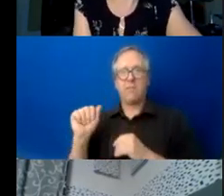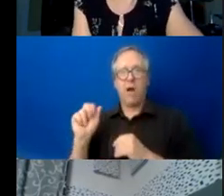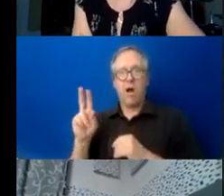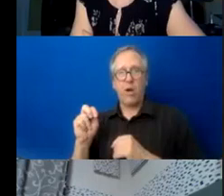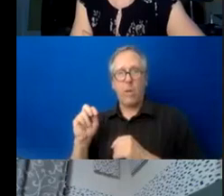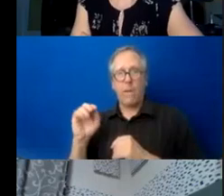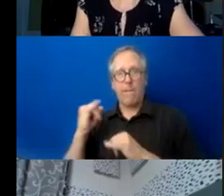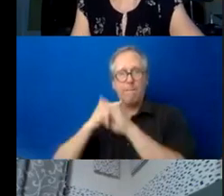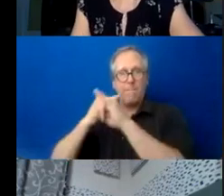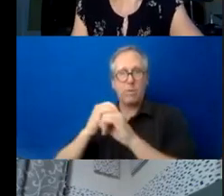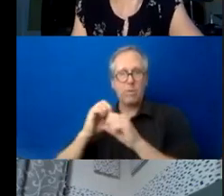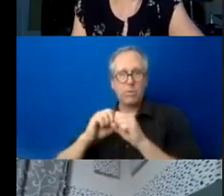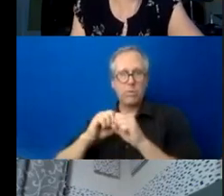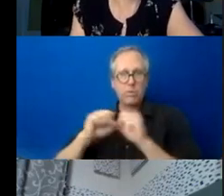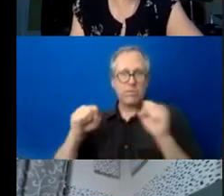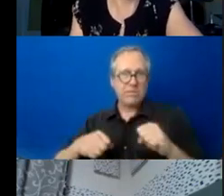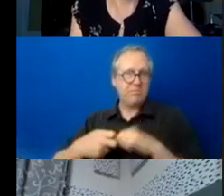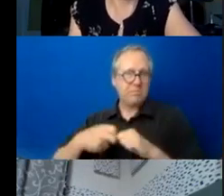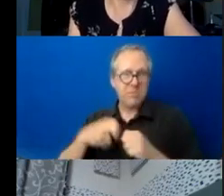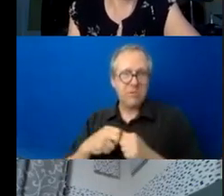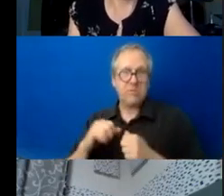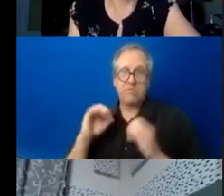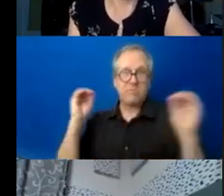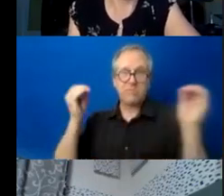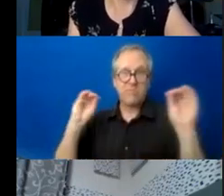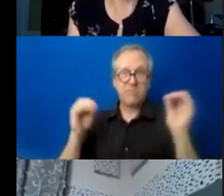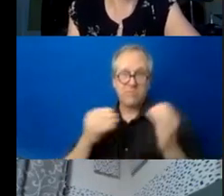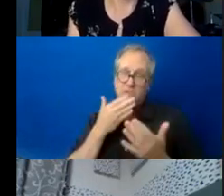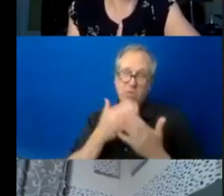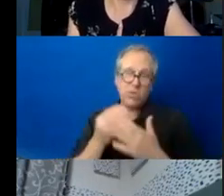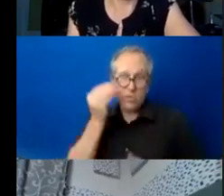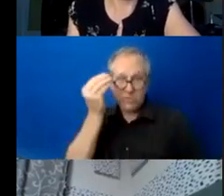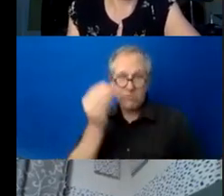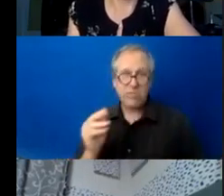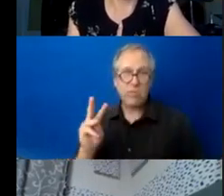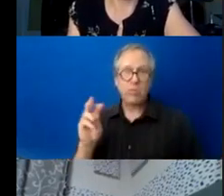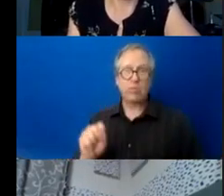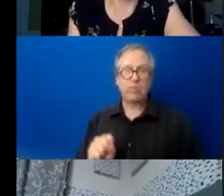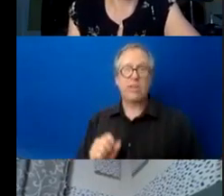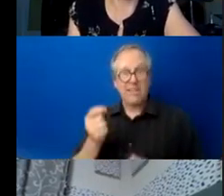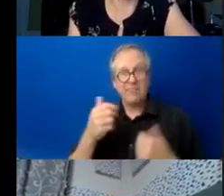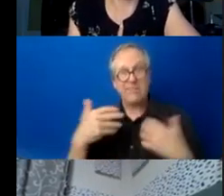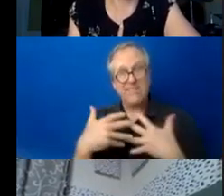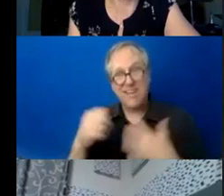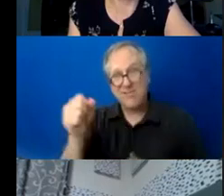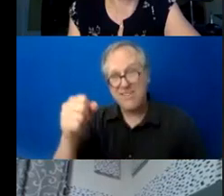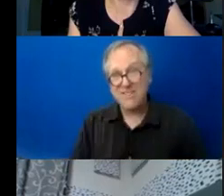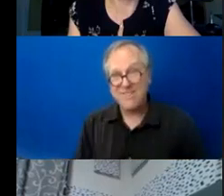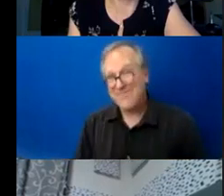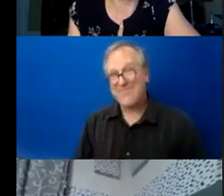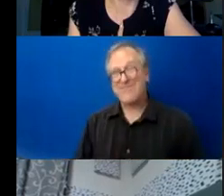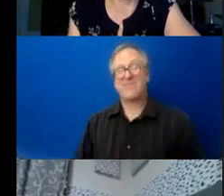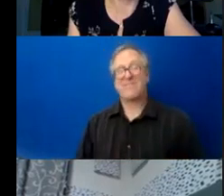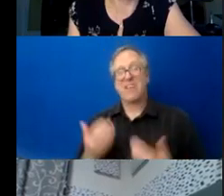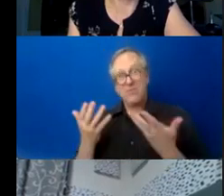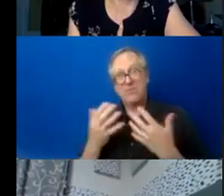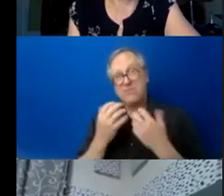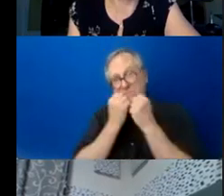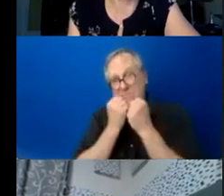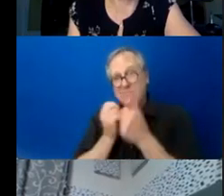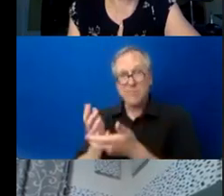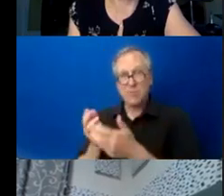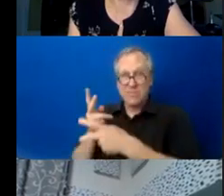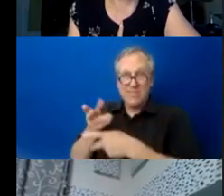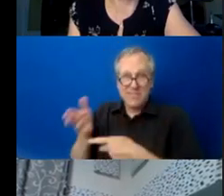for example, which is the good news. But yeah, definitely scary to say like, okay, we are still like part of the trials at this point in time,